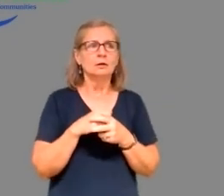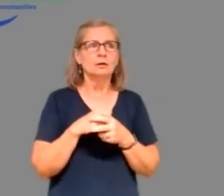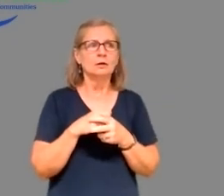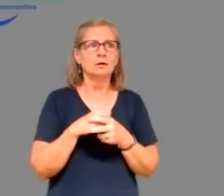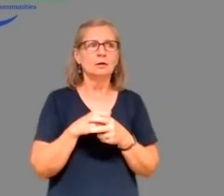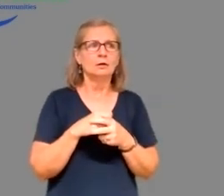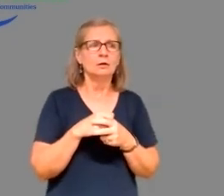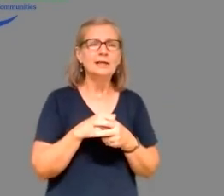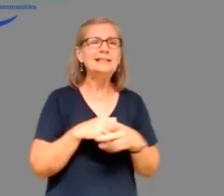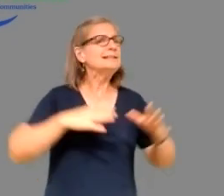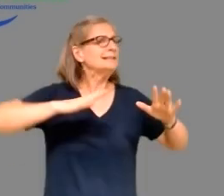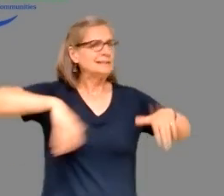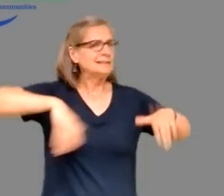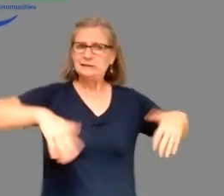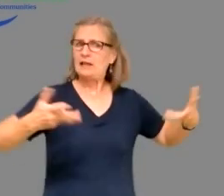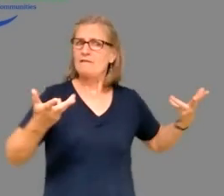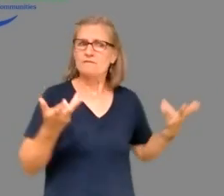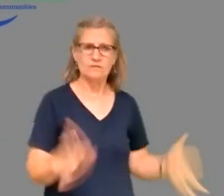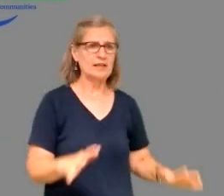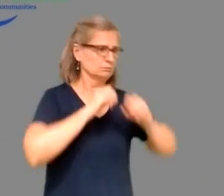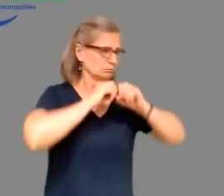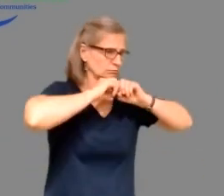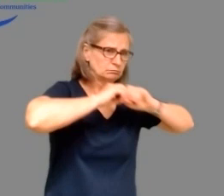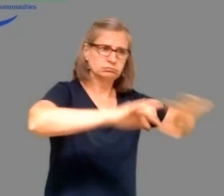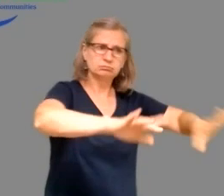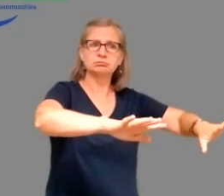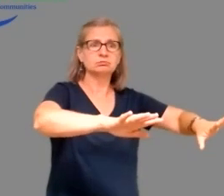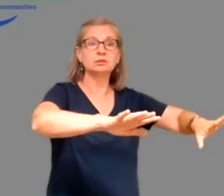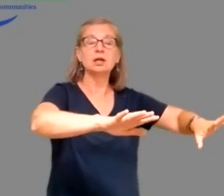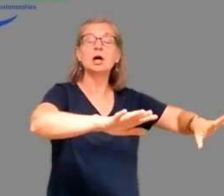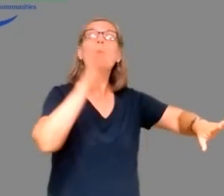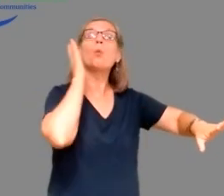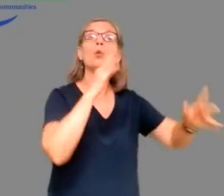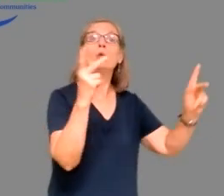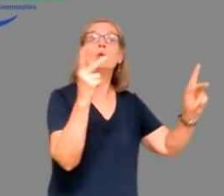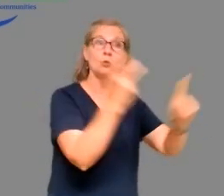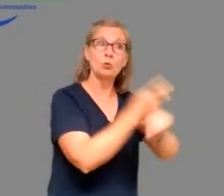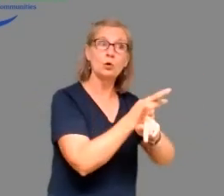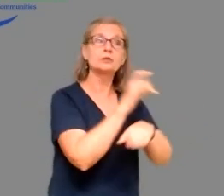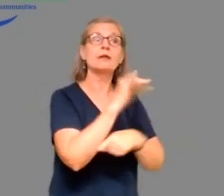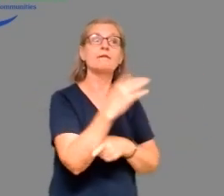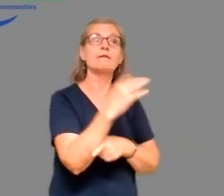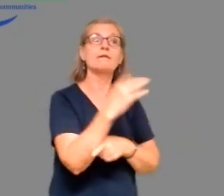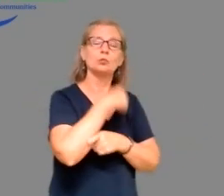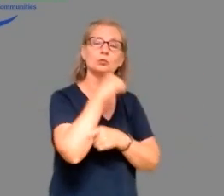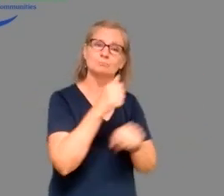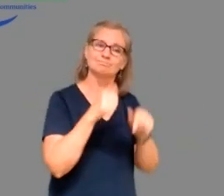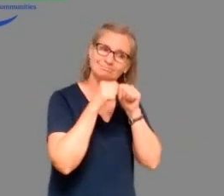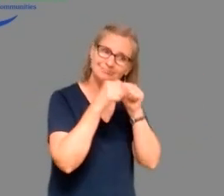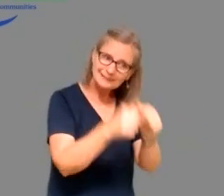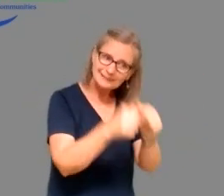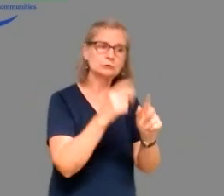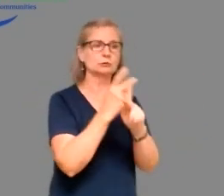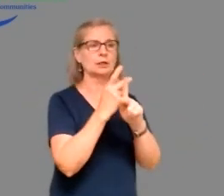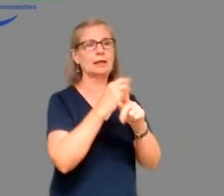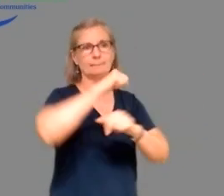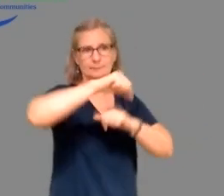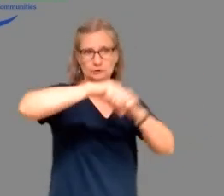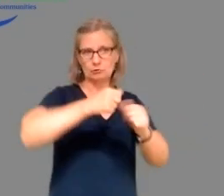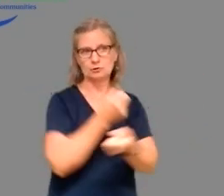this isn't over. Nope. And this can only really get worse if we don't do the things that we need to do to keep each other safe.